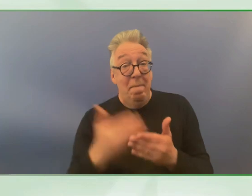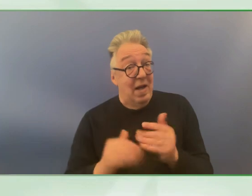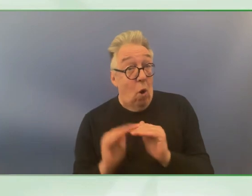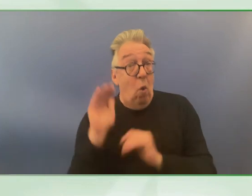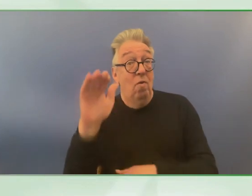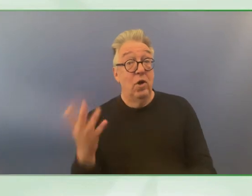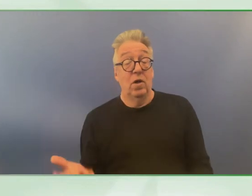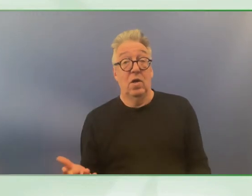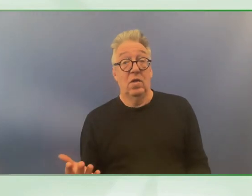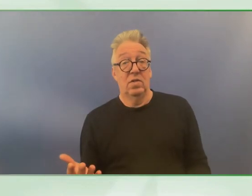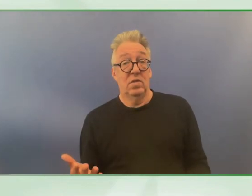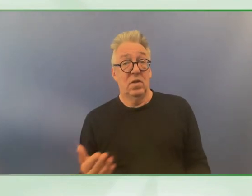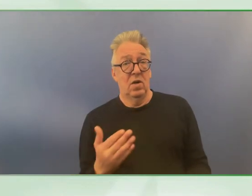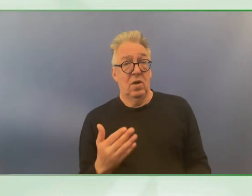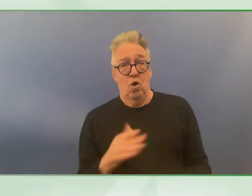scanning purposes.